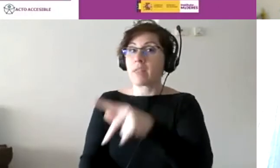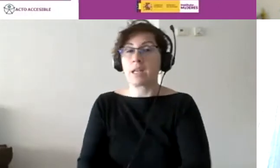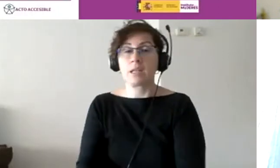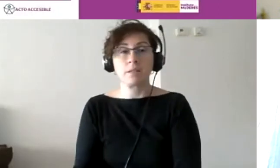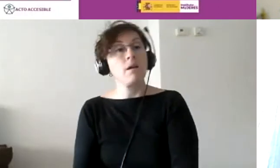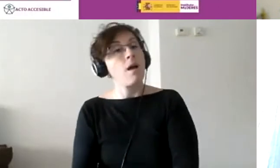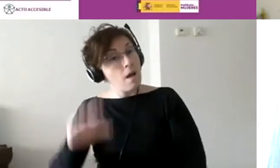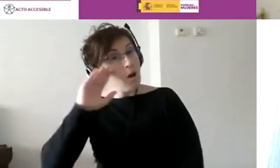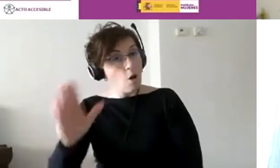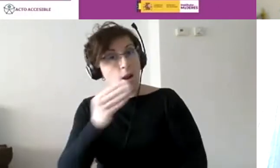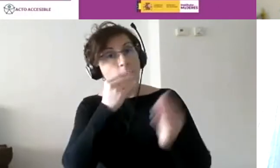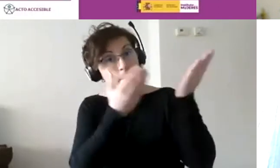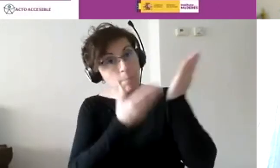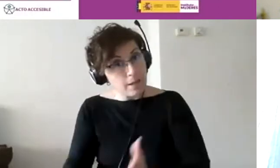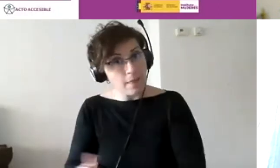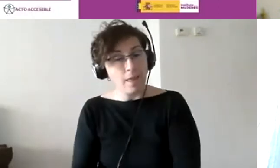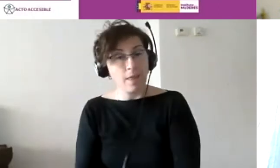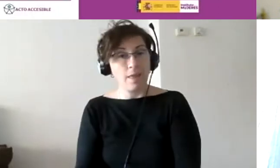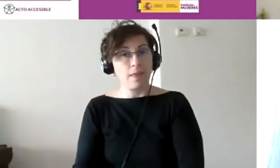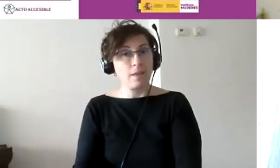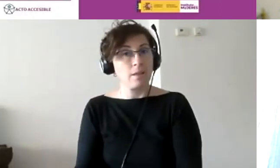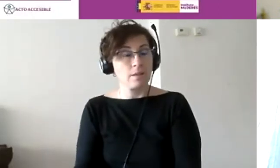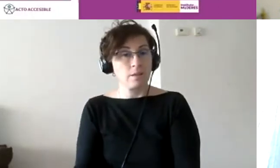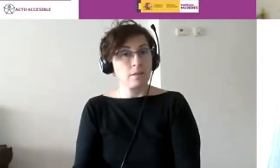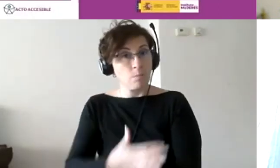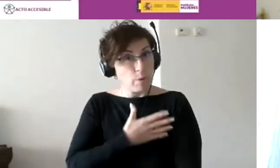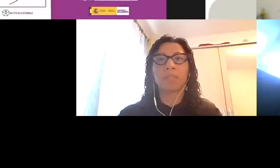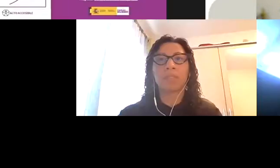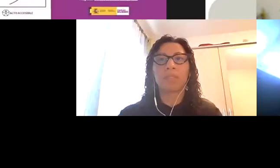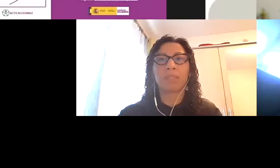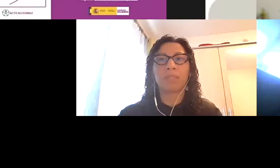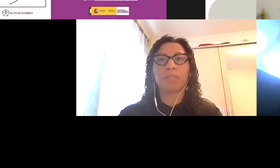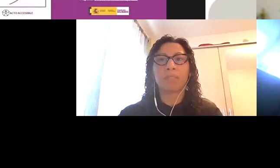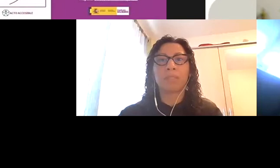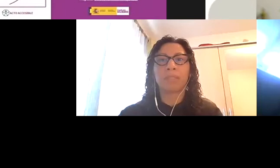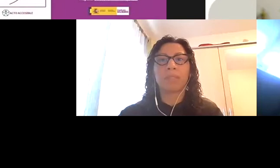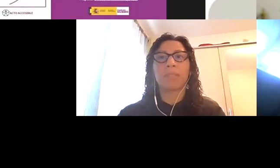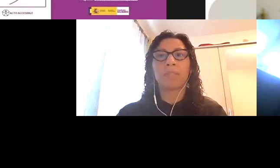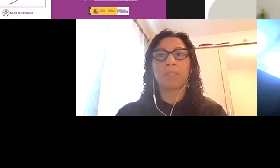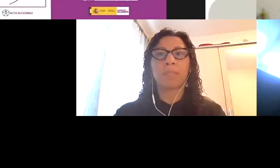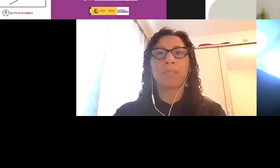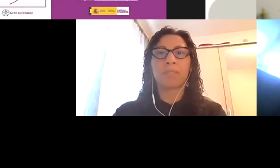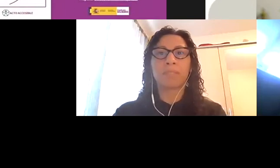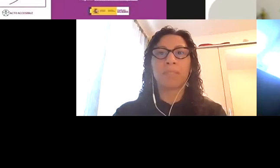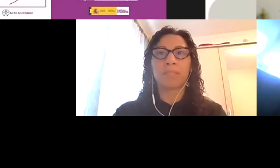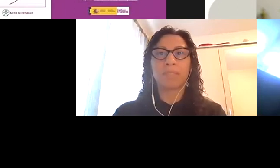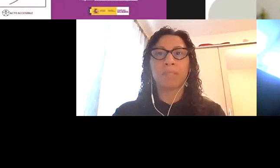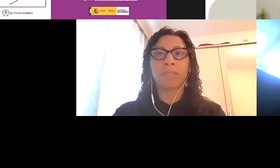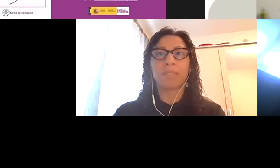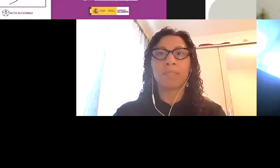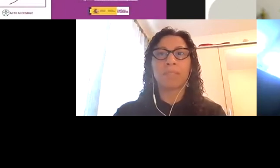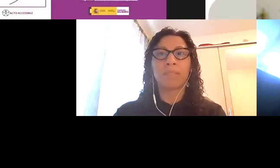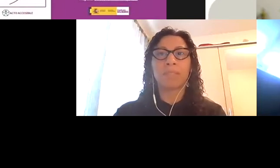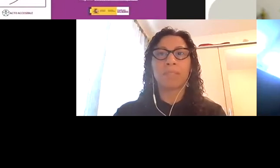Hello, can you hear me? Yes, we can hear you. Thank you very much for your participation. How are you?